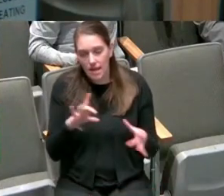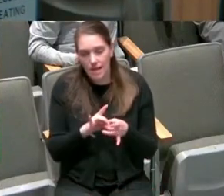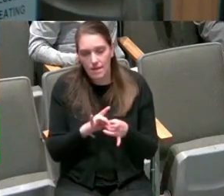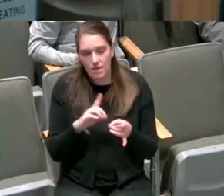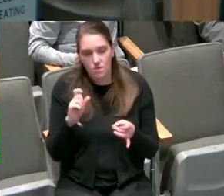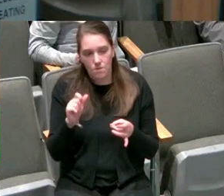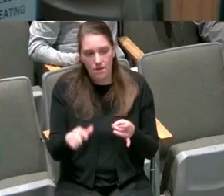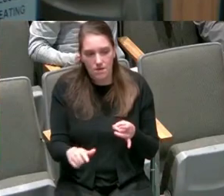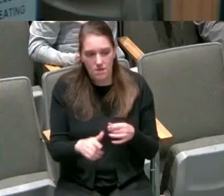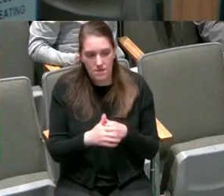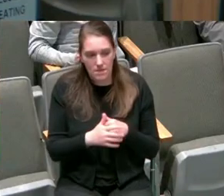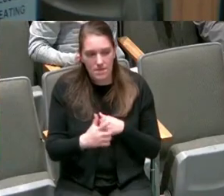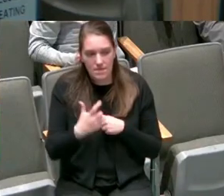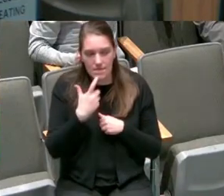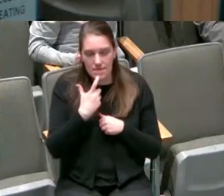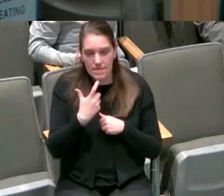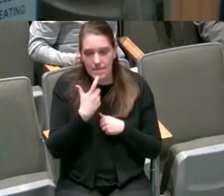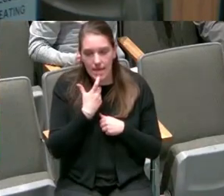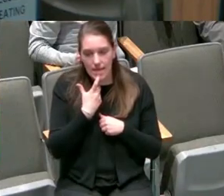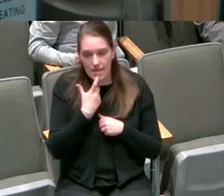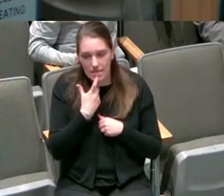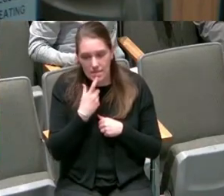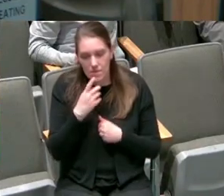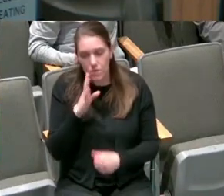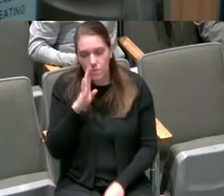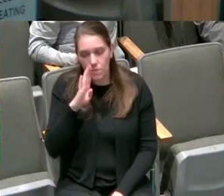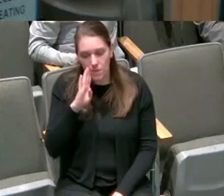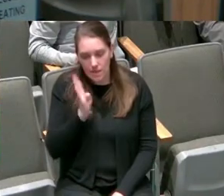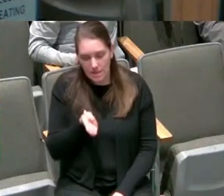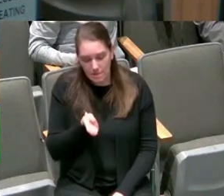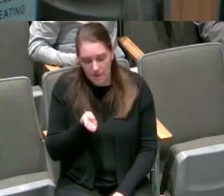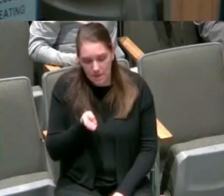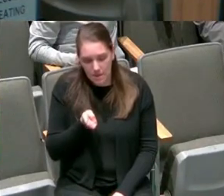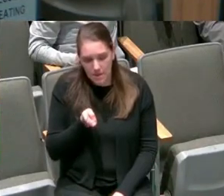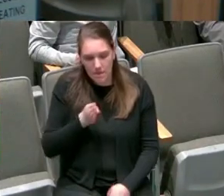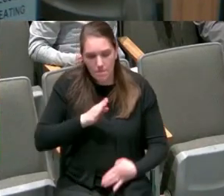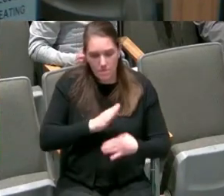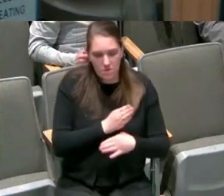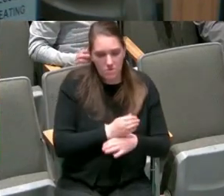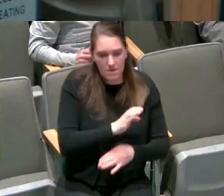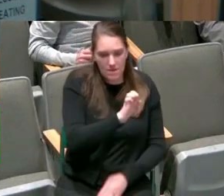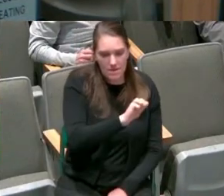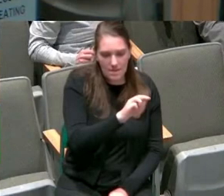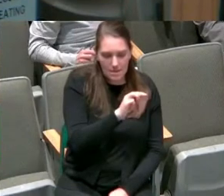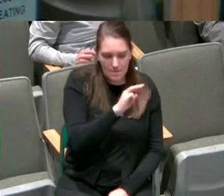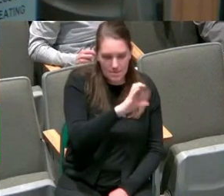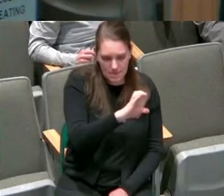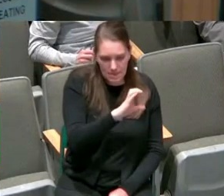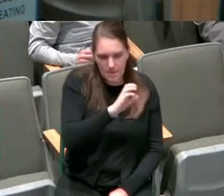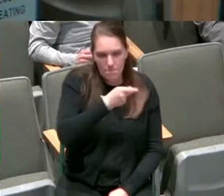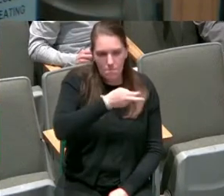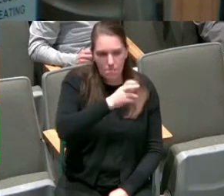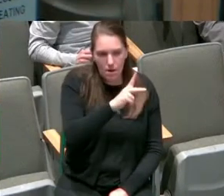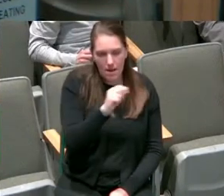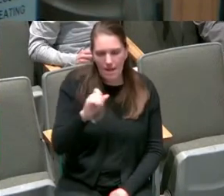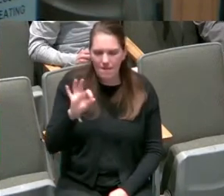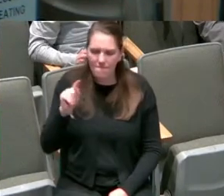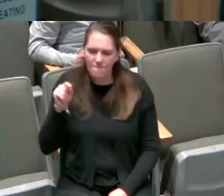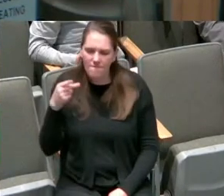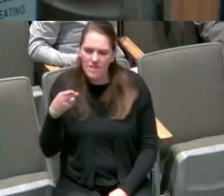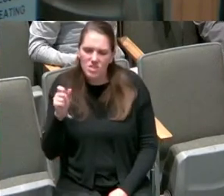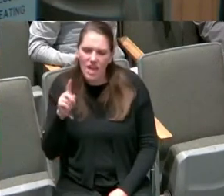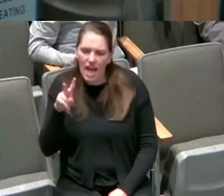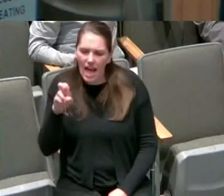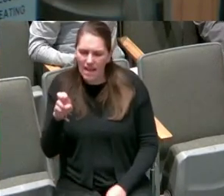of all it says here that it's going to be um between EMC Park and Fitch Avenue is Fitch Ave